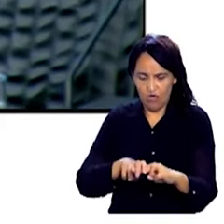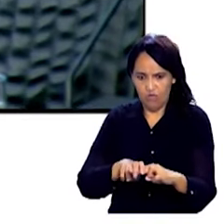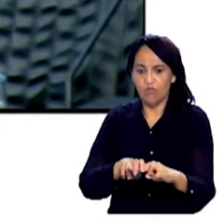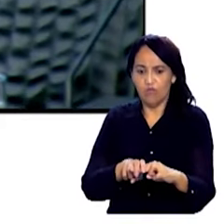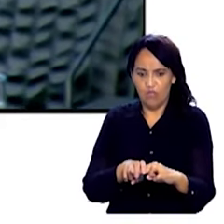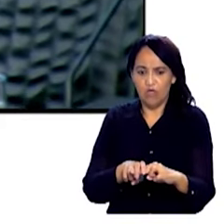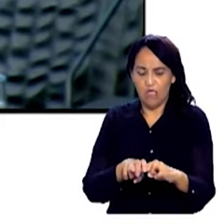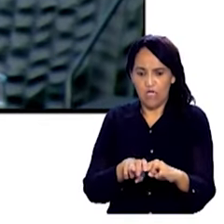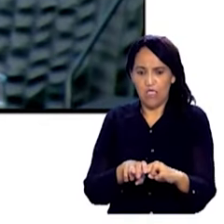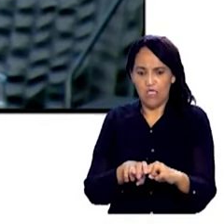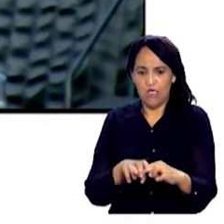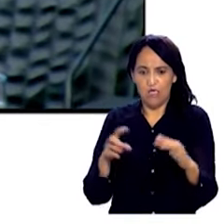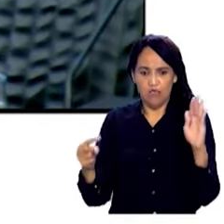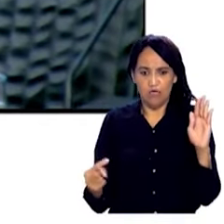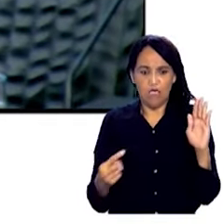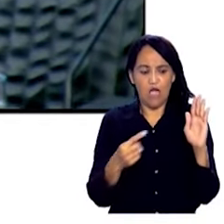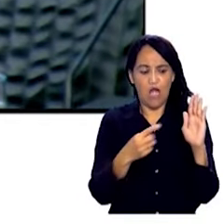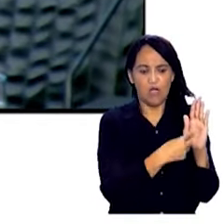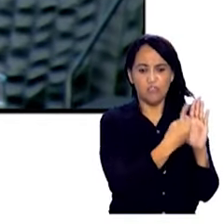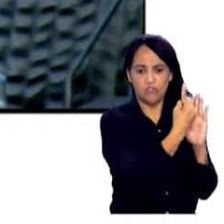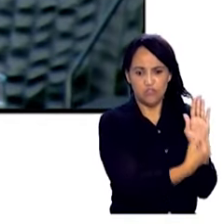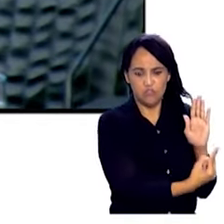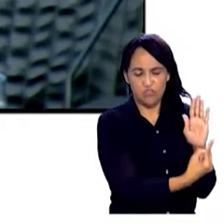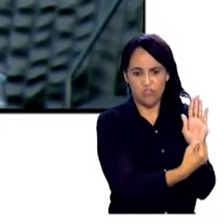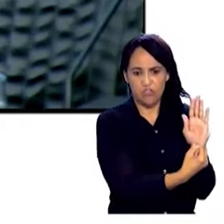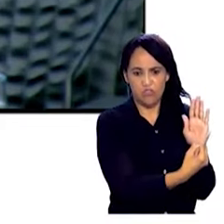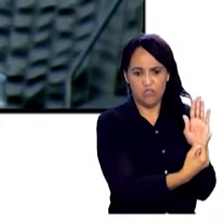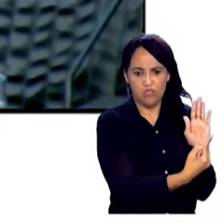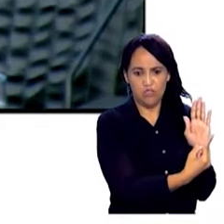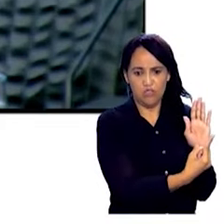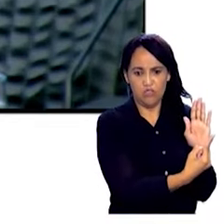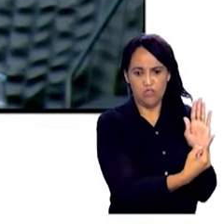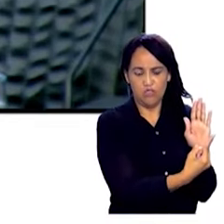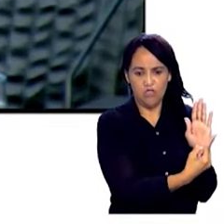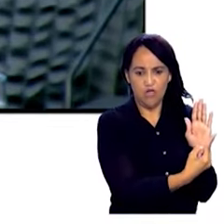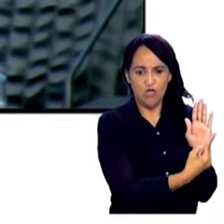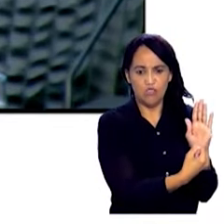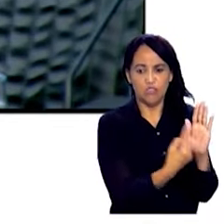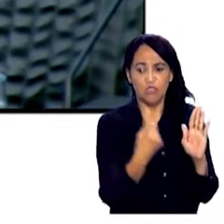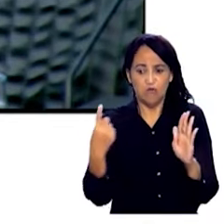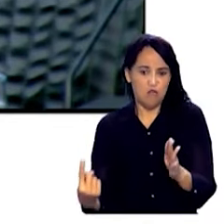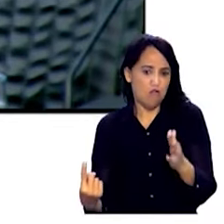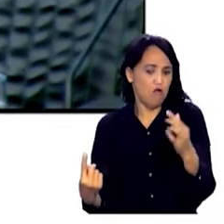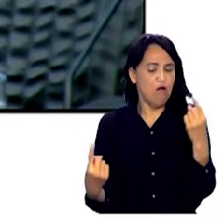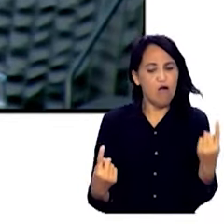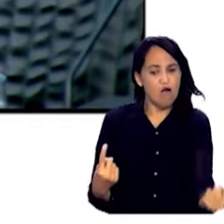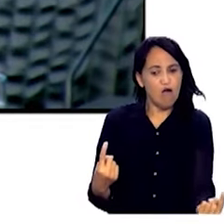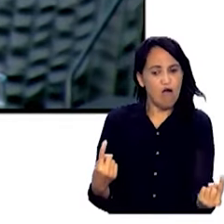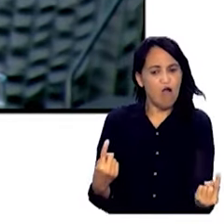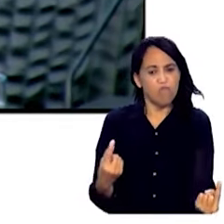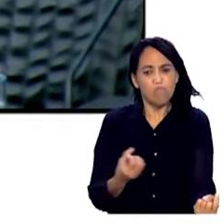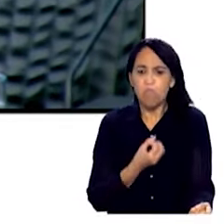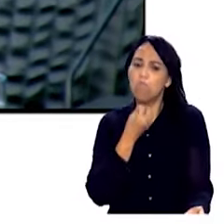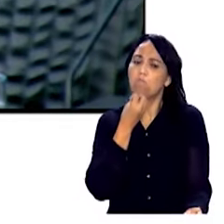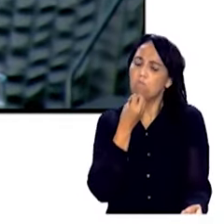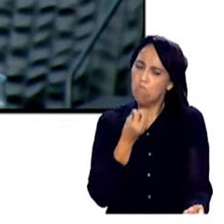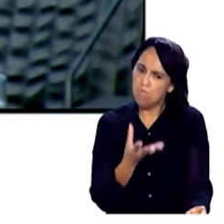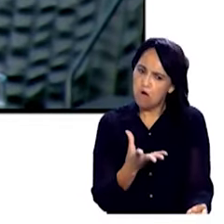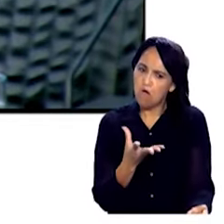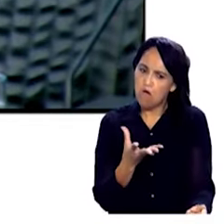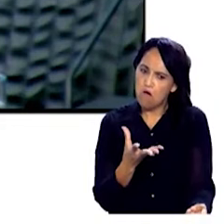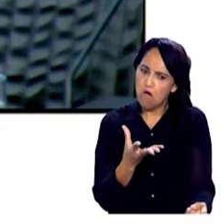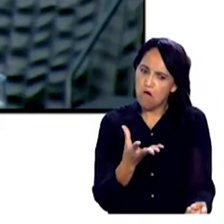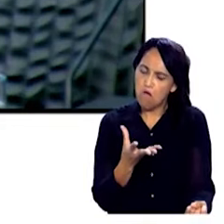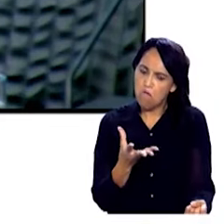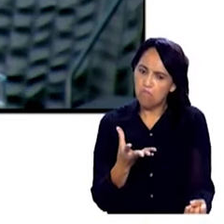short dividend such as in Franklin del rosevelt Infamous Court packing plan but often follow with